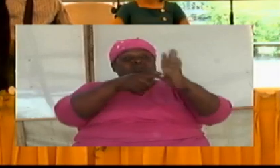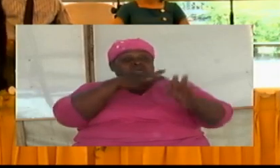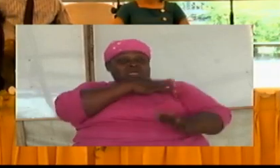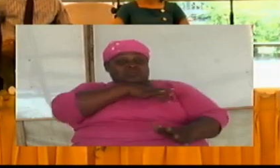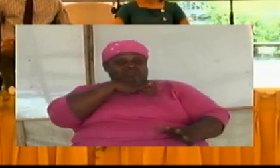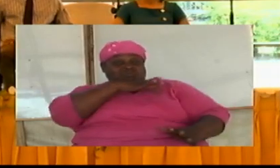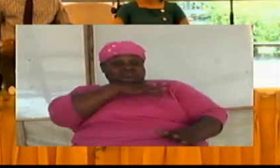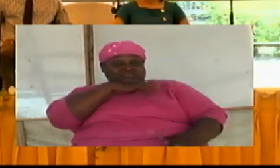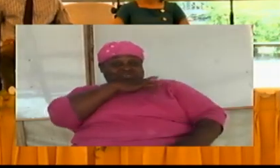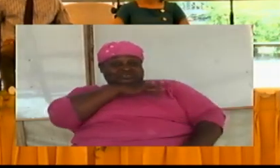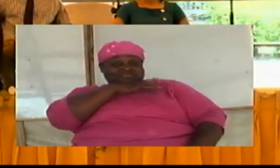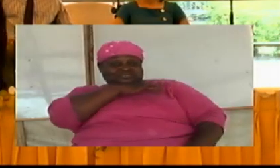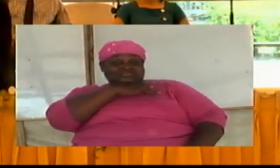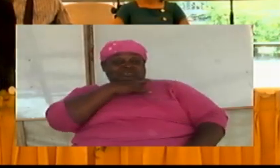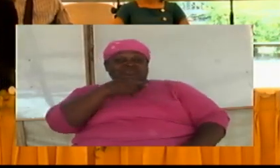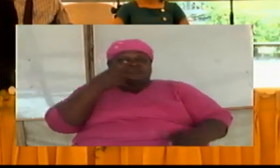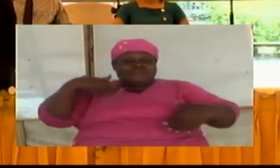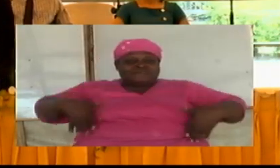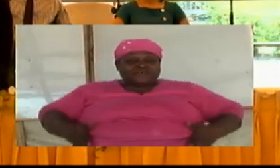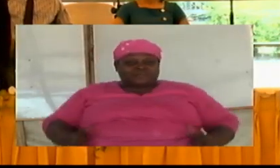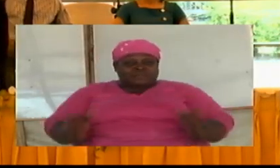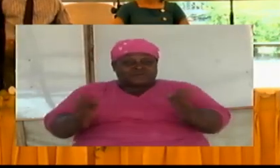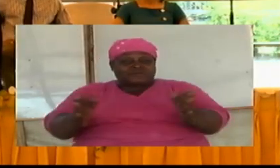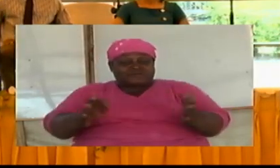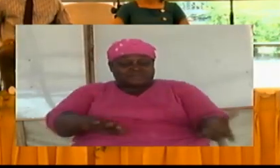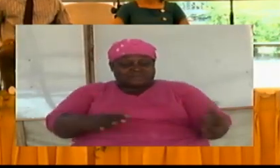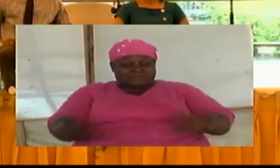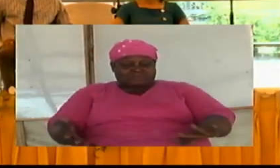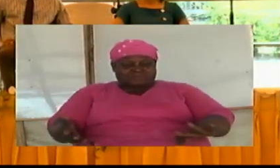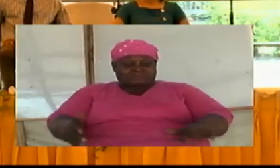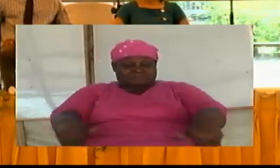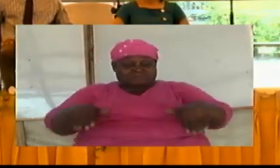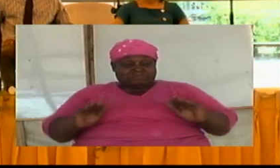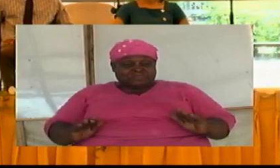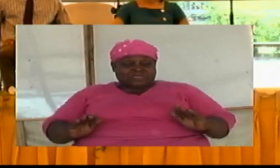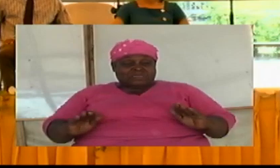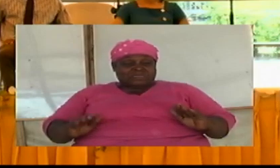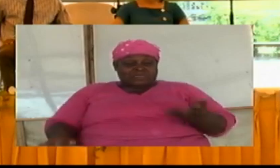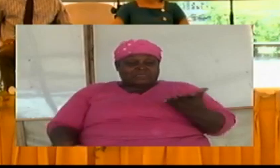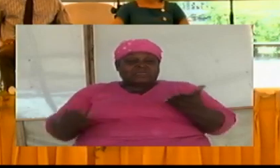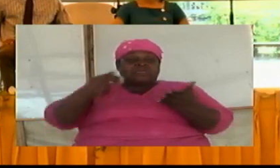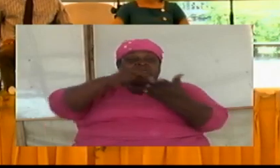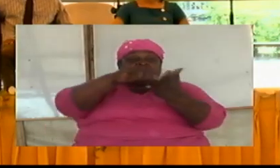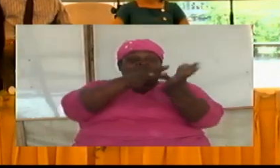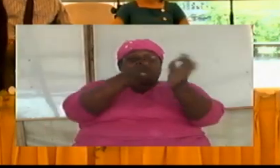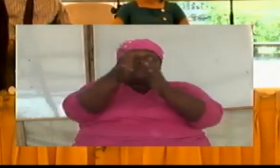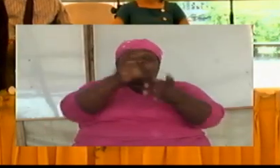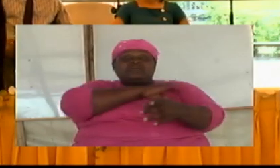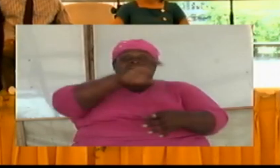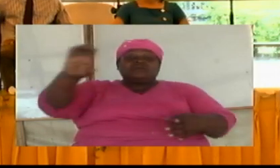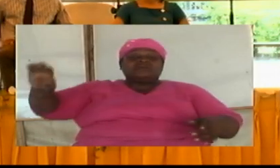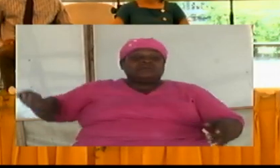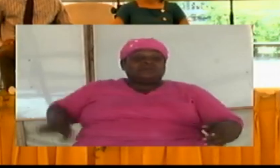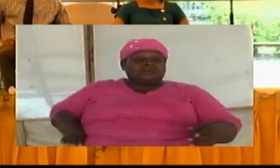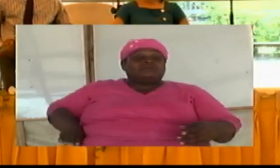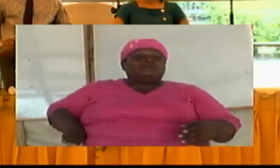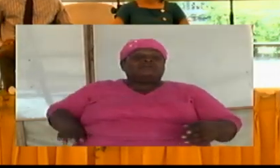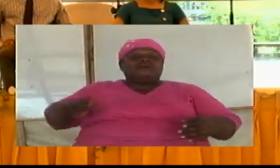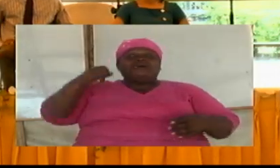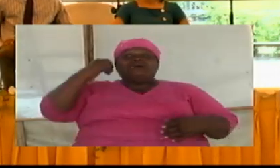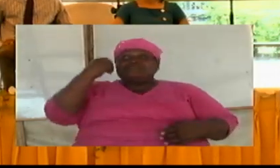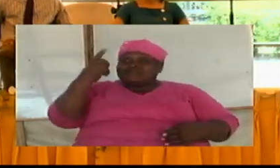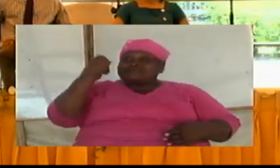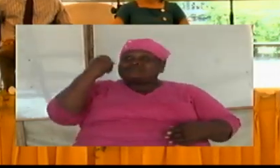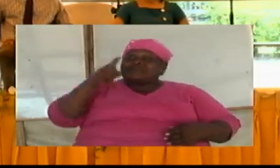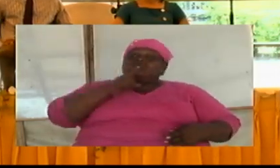appreciation for the birth, the death, burial, and resurrection of Jesus Christ, we understand that it was